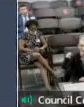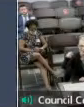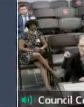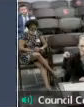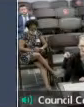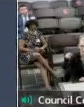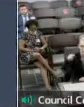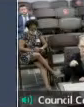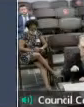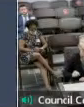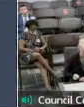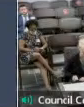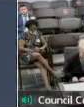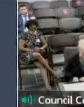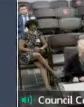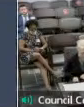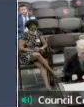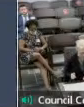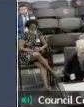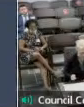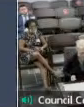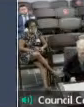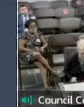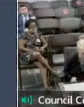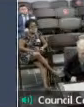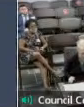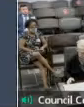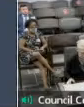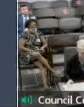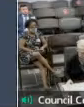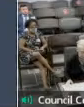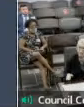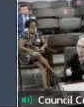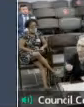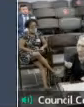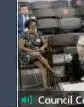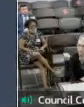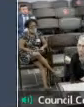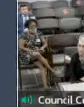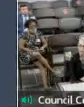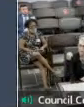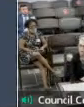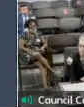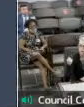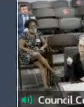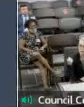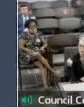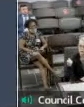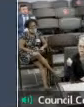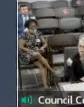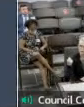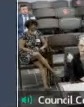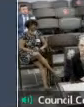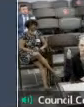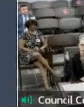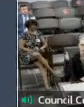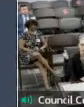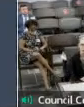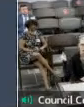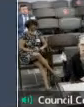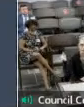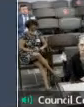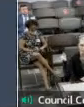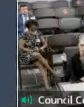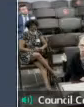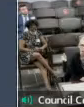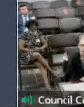as we build the Cutbank Bluff. You can see that being built today. Next slide, when you cross over Riverside Drive, you'll enter into the